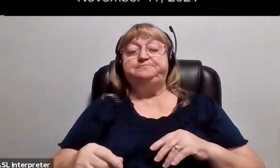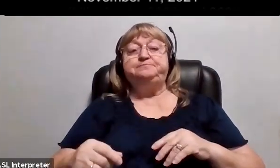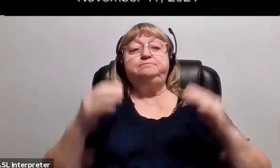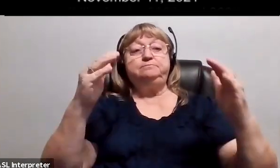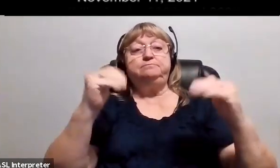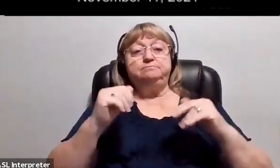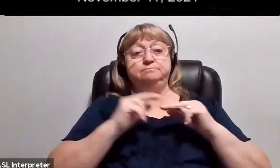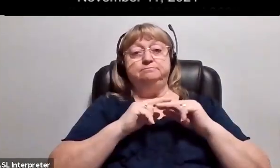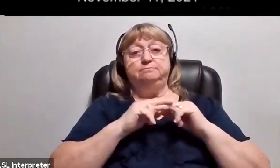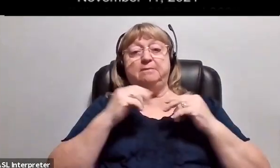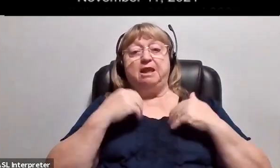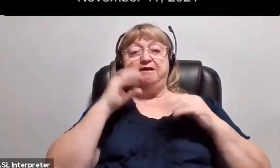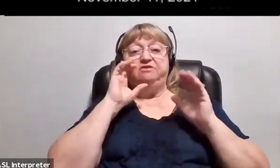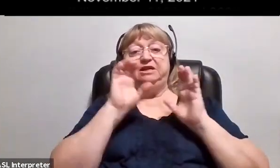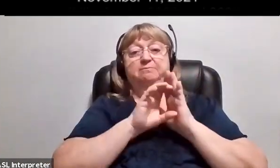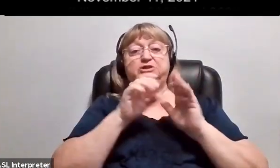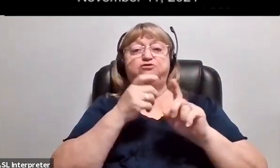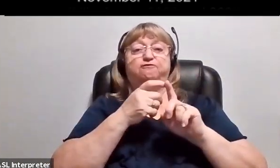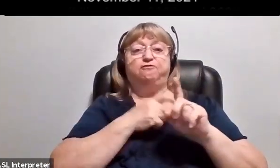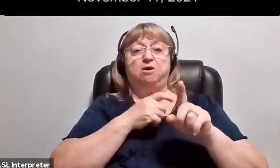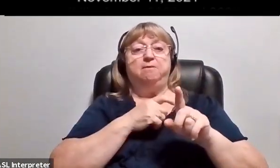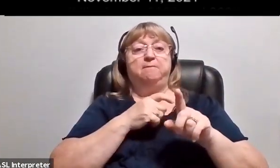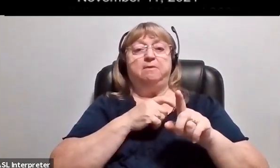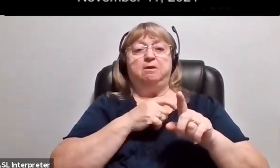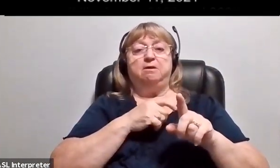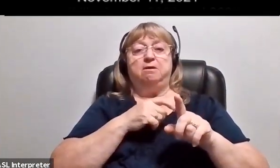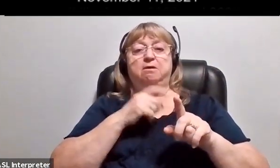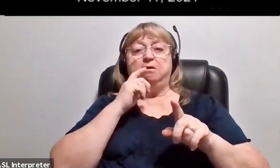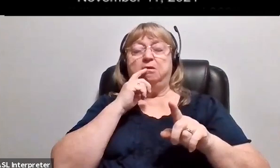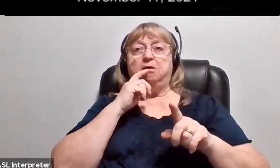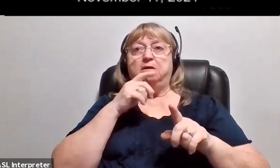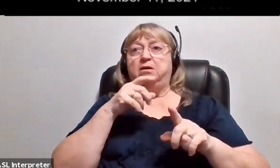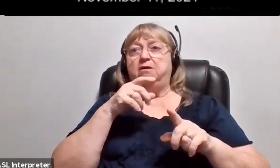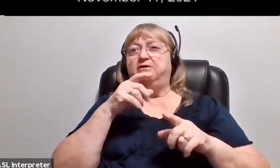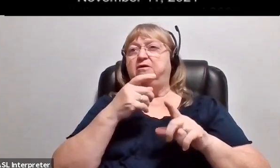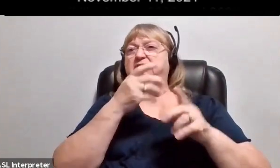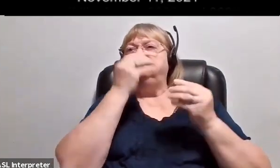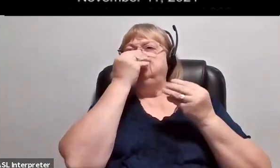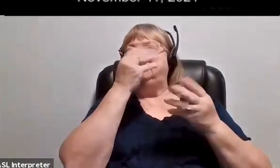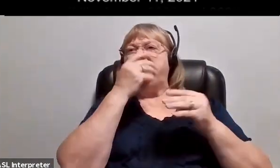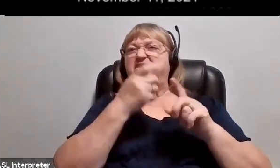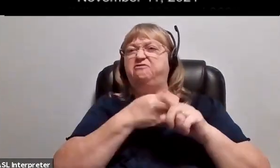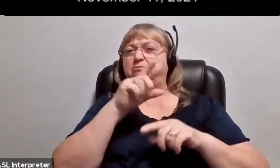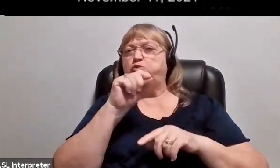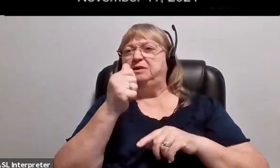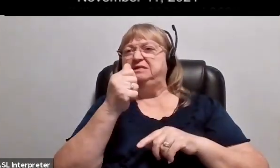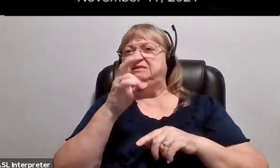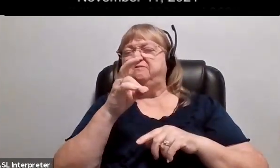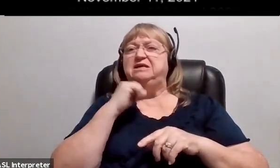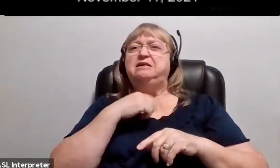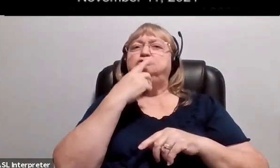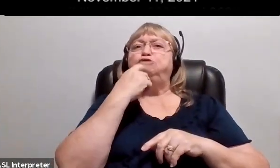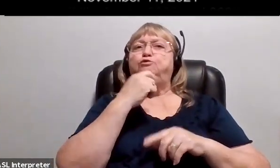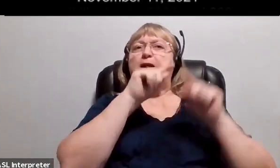I have an image from a plot taken from data from the 2017 Great American Solar Eclipse. It's a red line